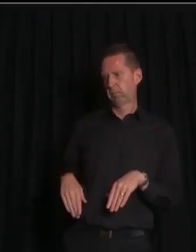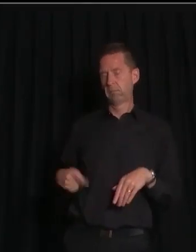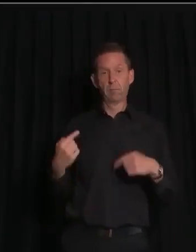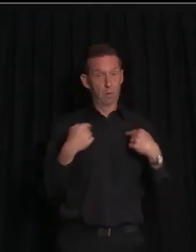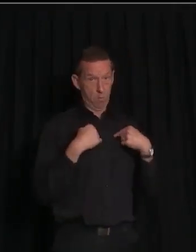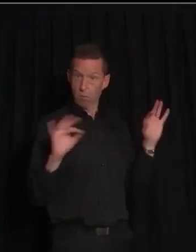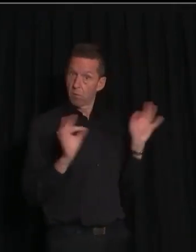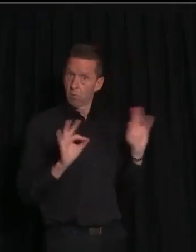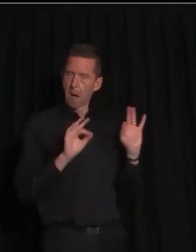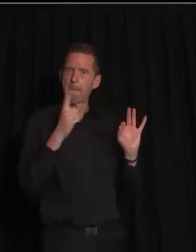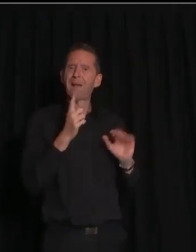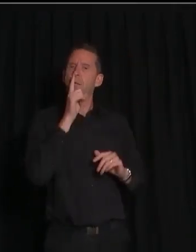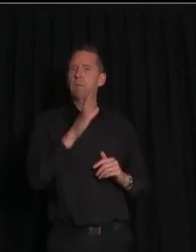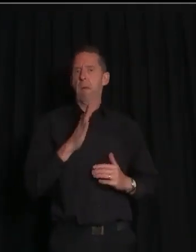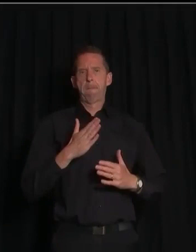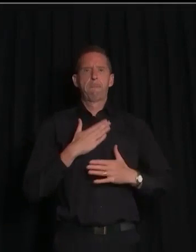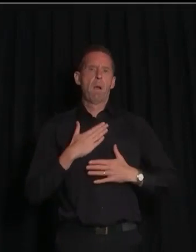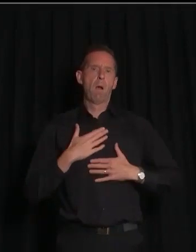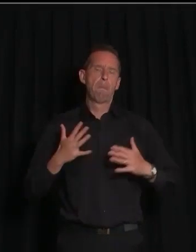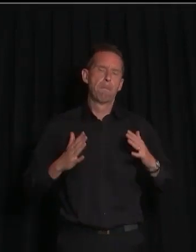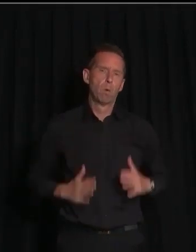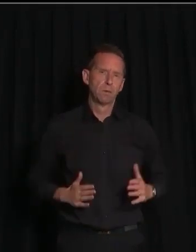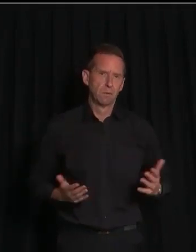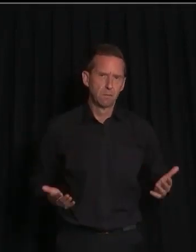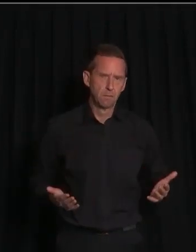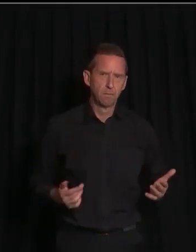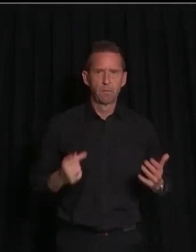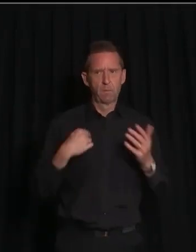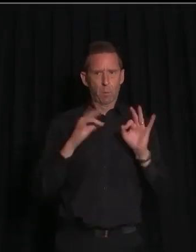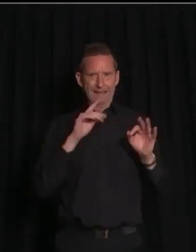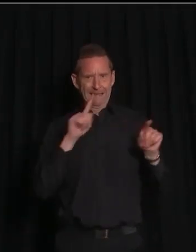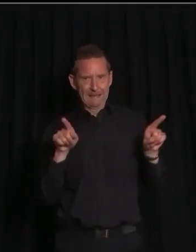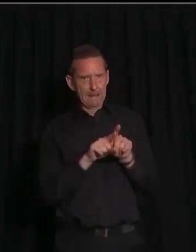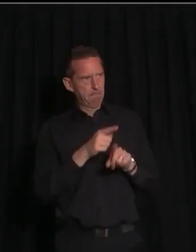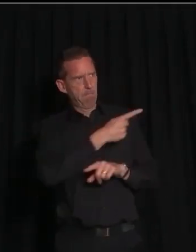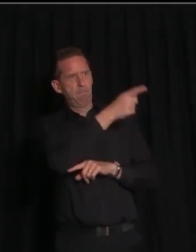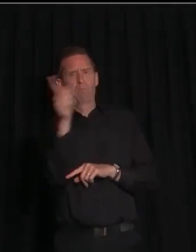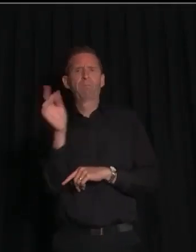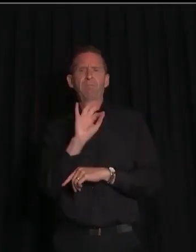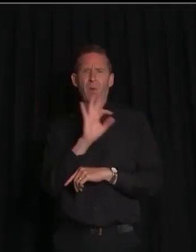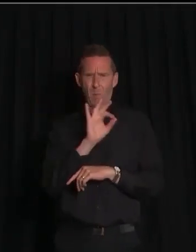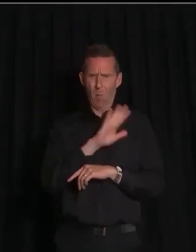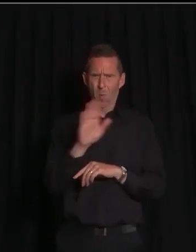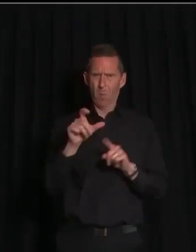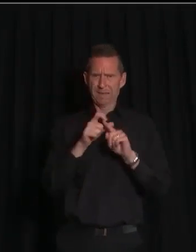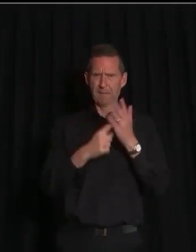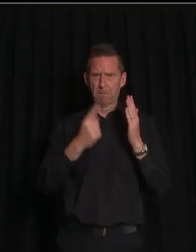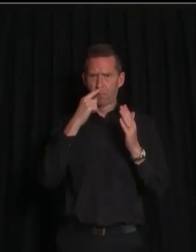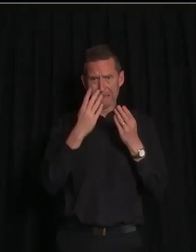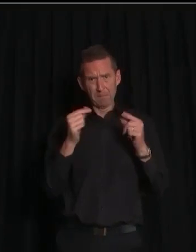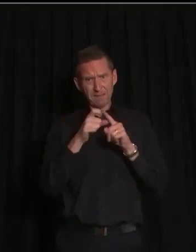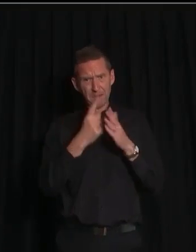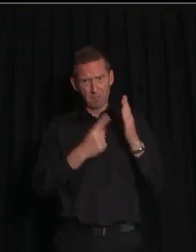but that's my experience. And I don't want to be perpetuating a stereotype about all disabled people just because